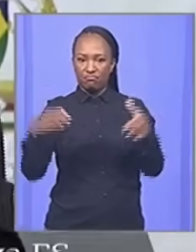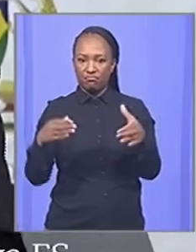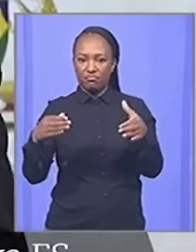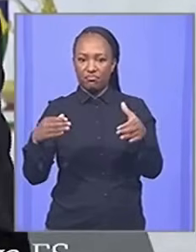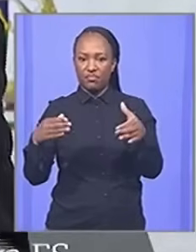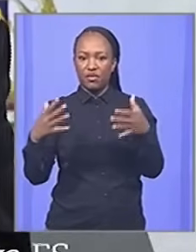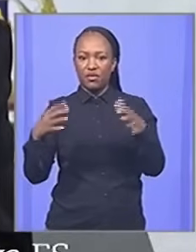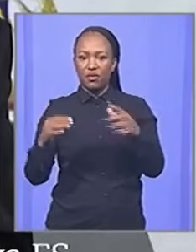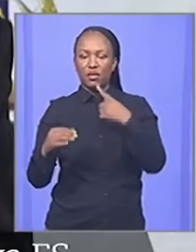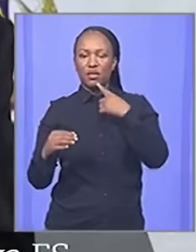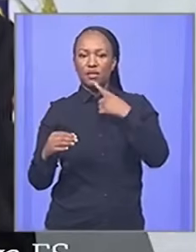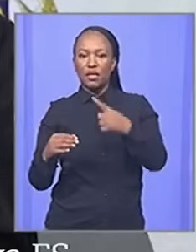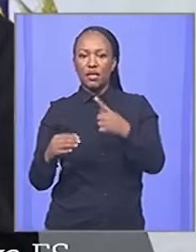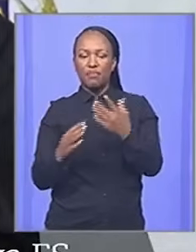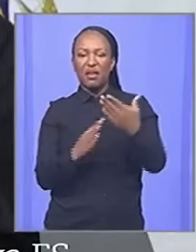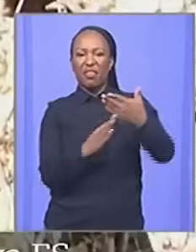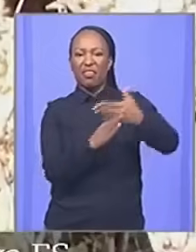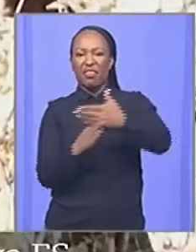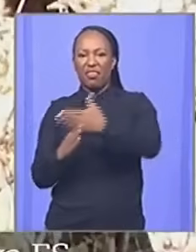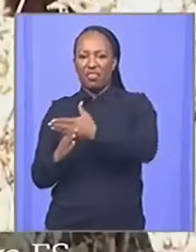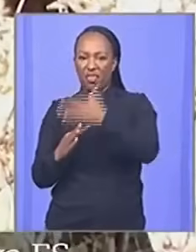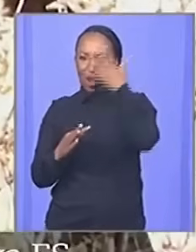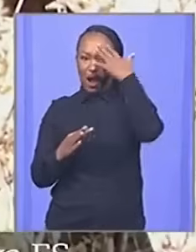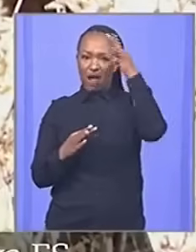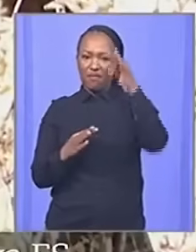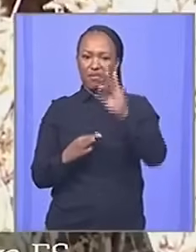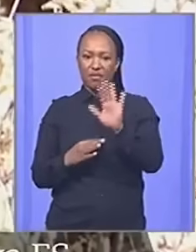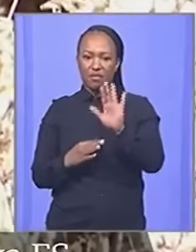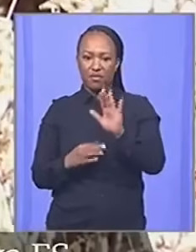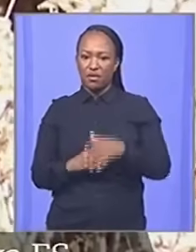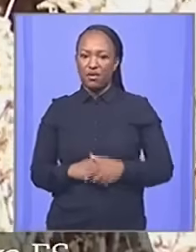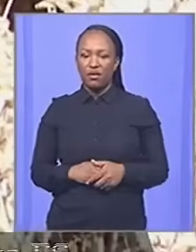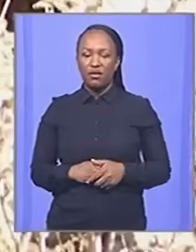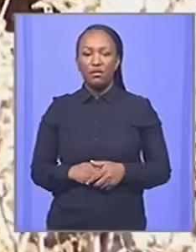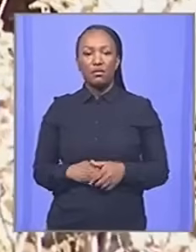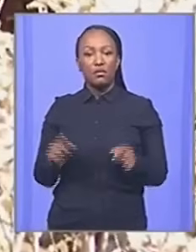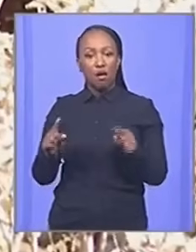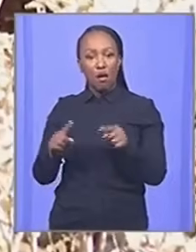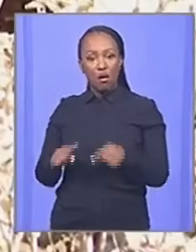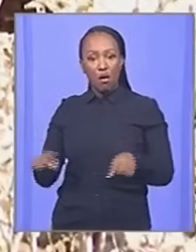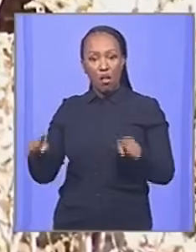go ama tsamaiso ya puso. Ka ra masepala tsena tse putlameng tsa